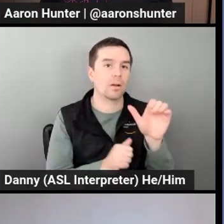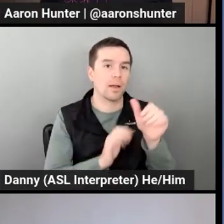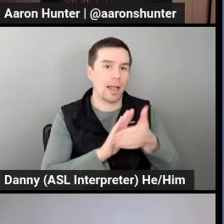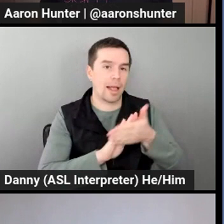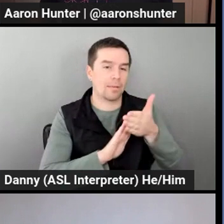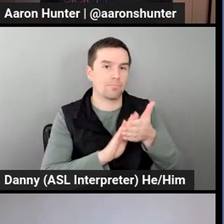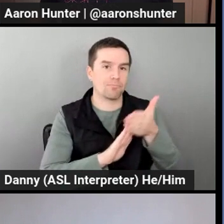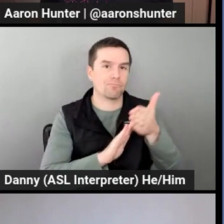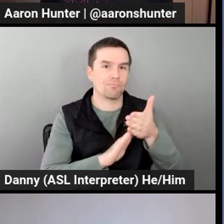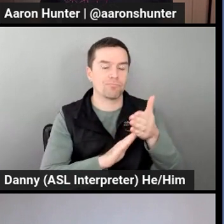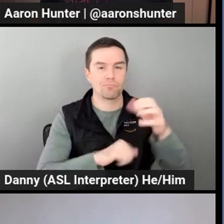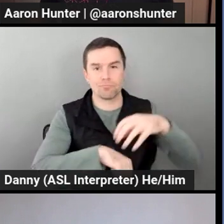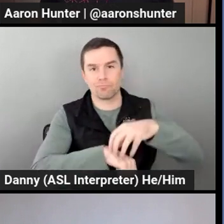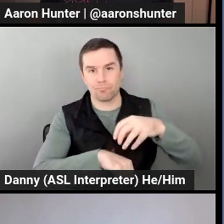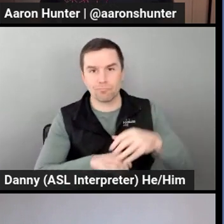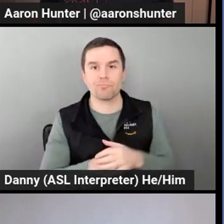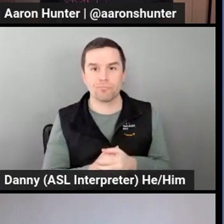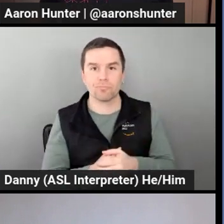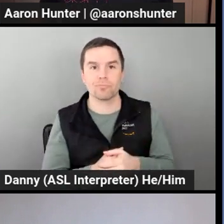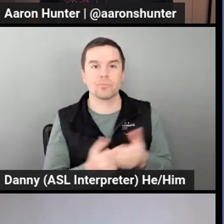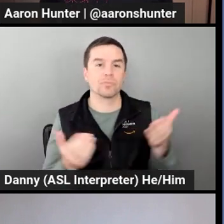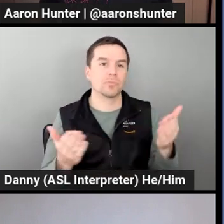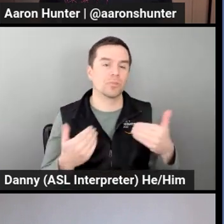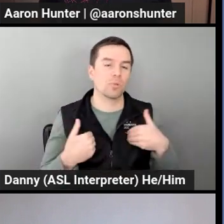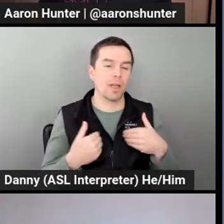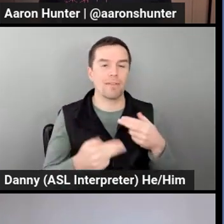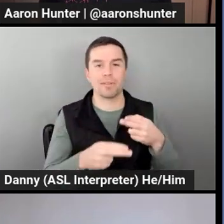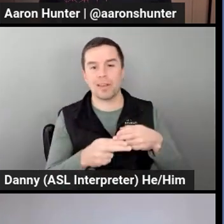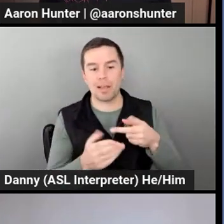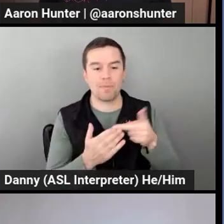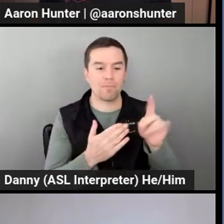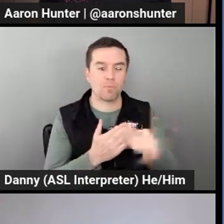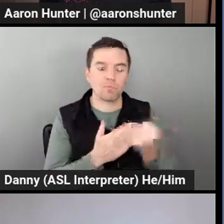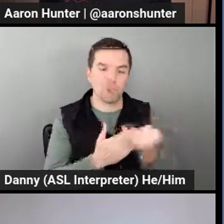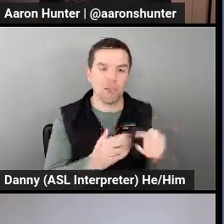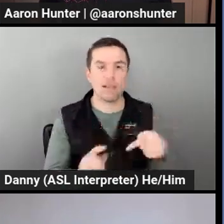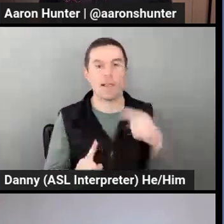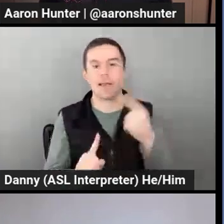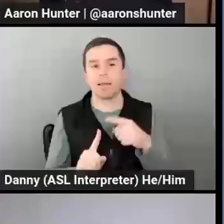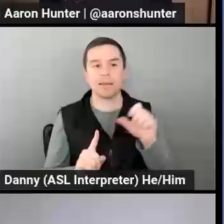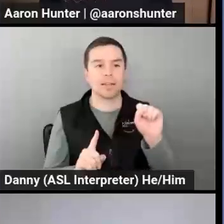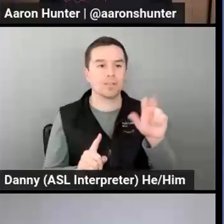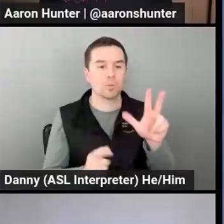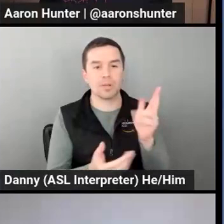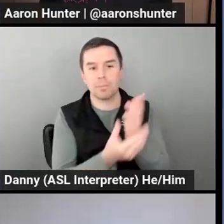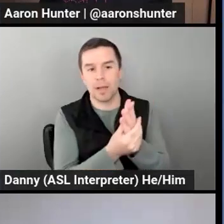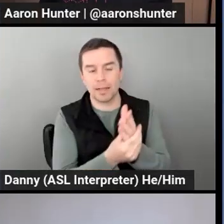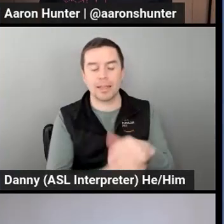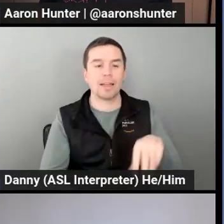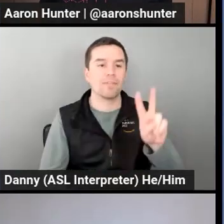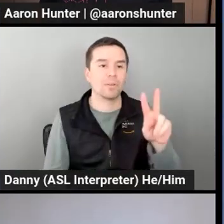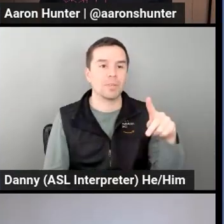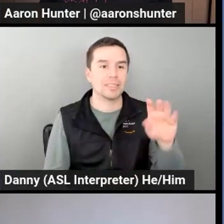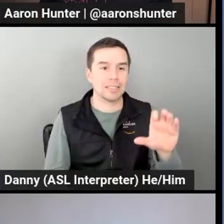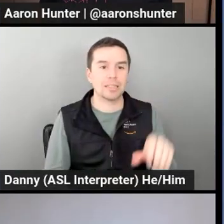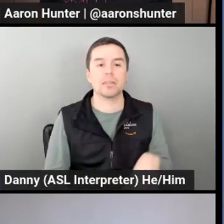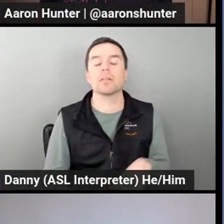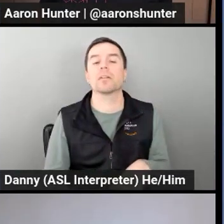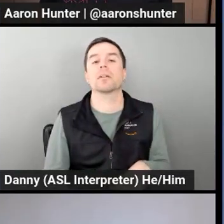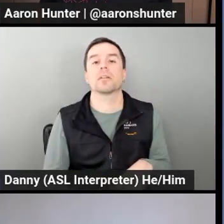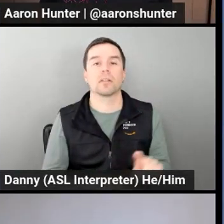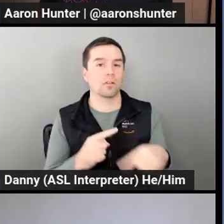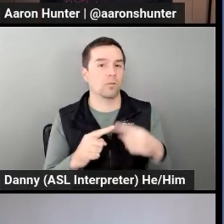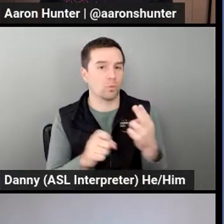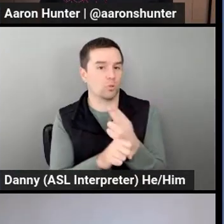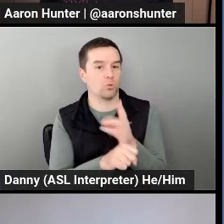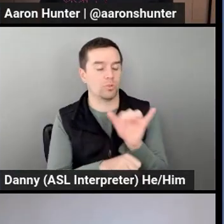So here you have a form. It asks for some basic, the name of the project, the S3 bucket, and the VPC. And then using that, you can just test